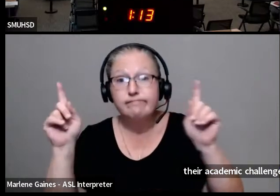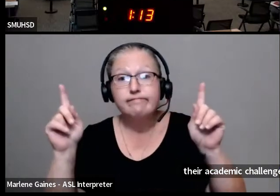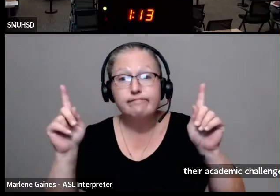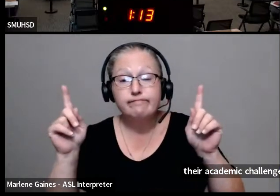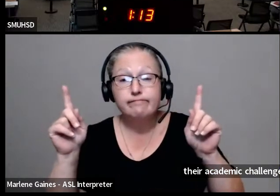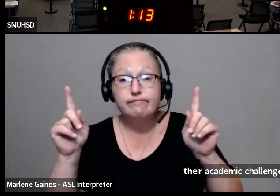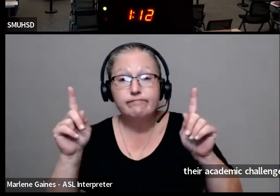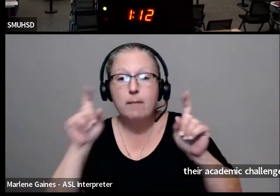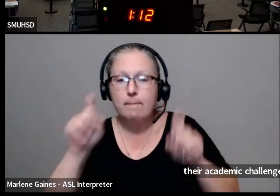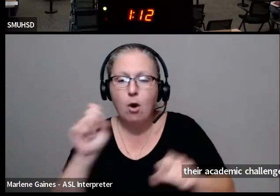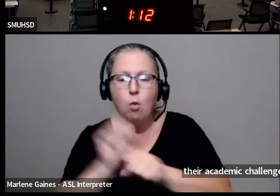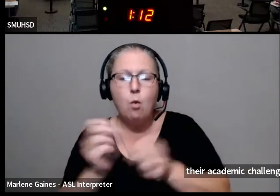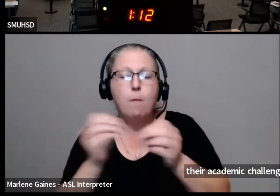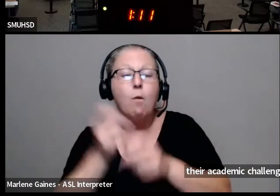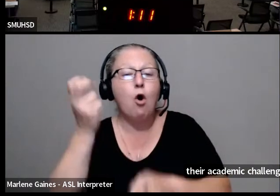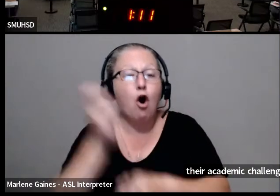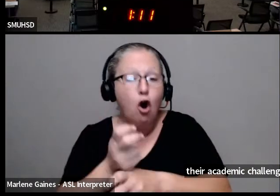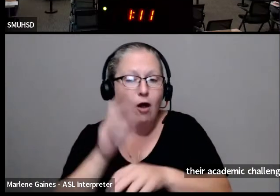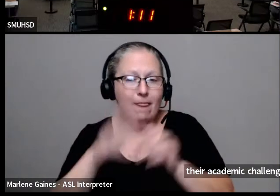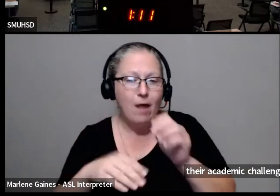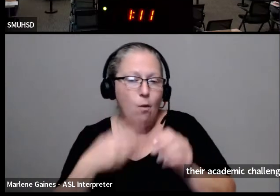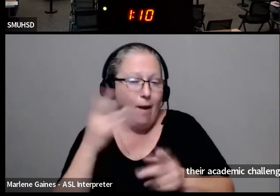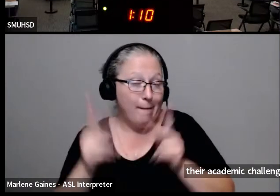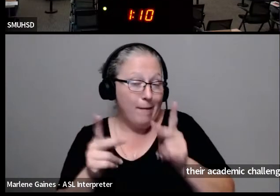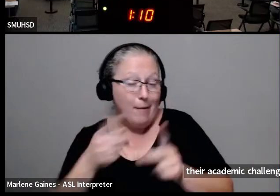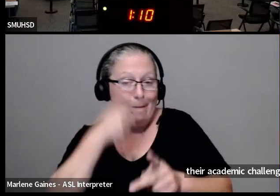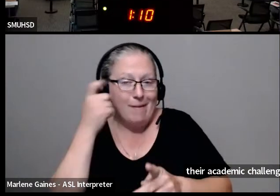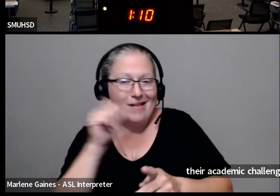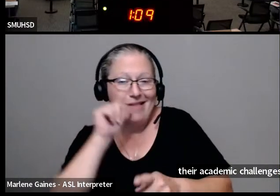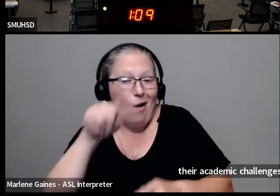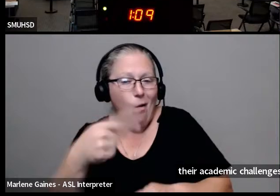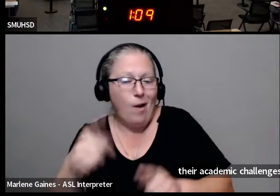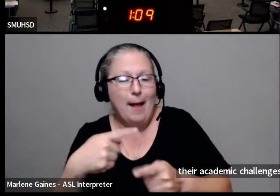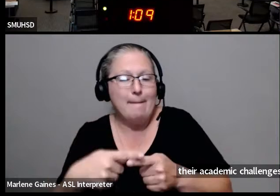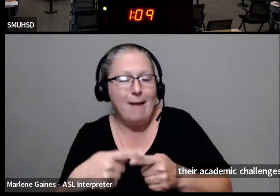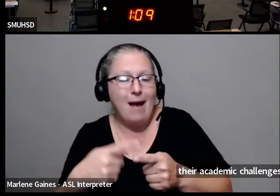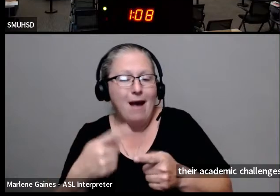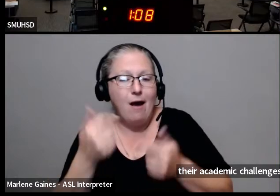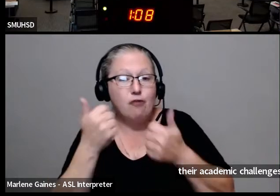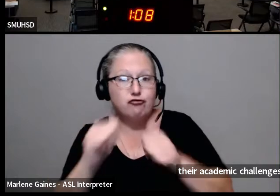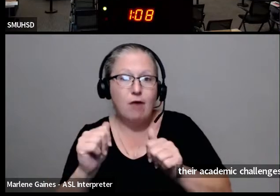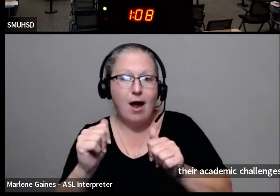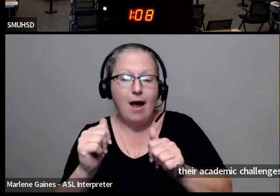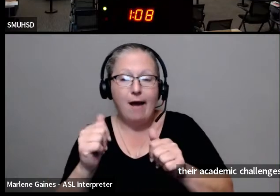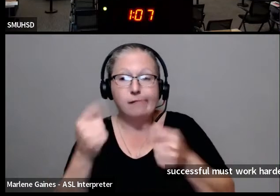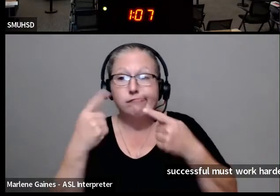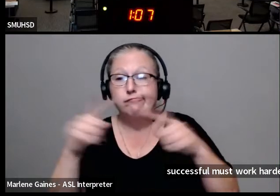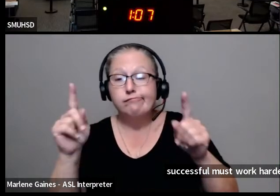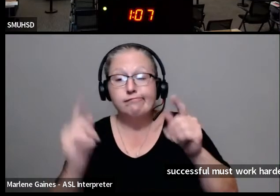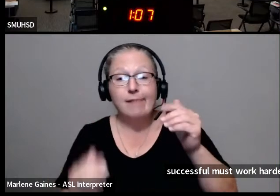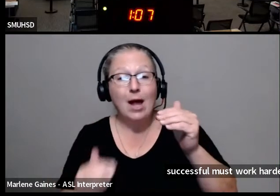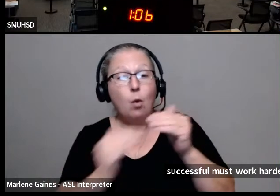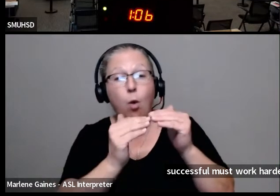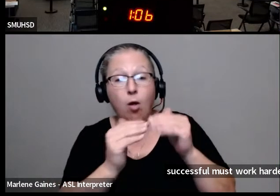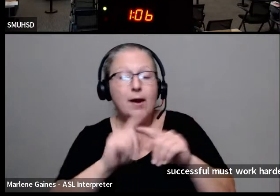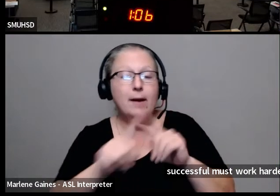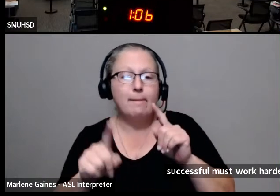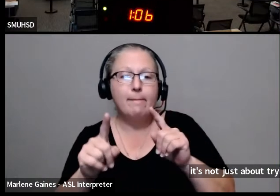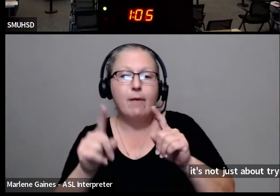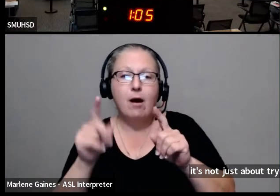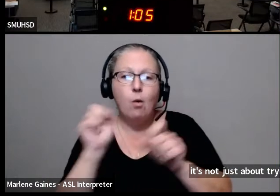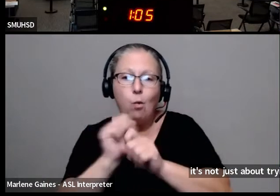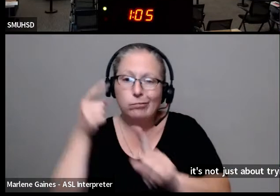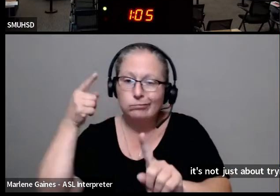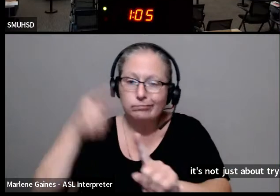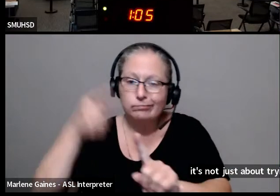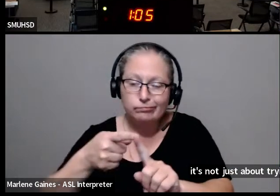must work harder than white people, because it's not just about trying to achieve equality, but also working towards it